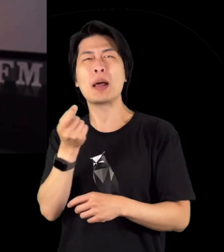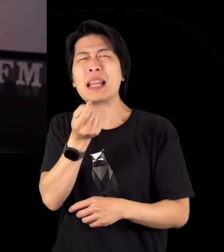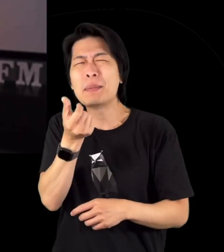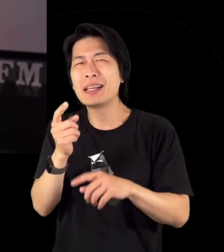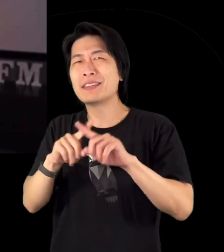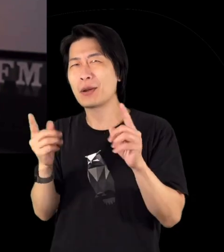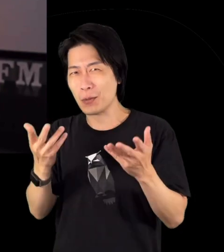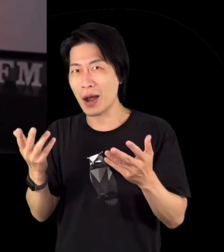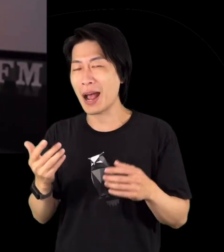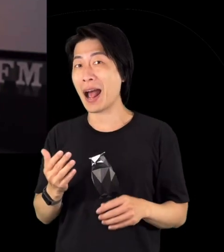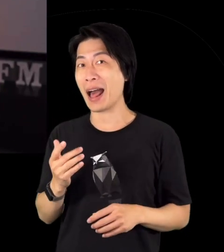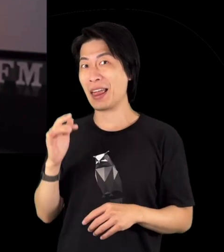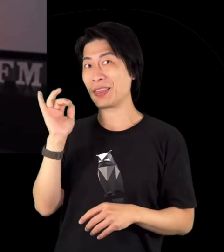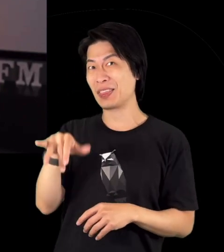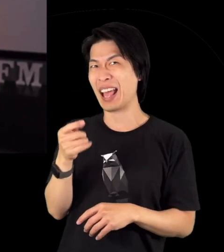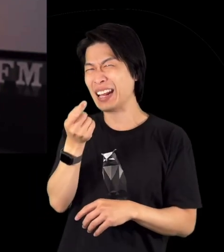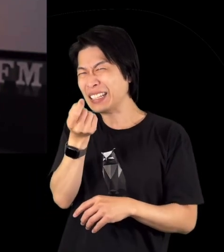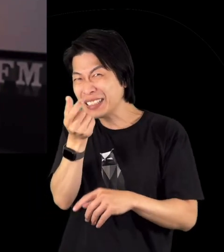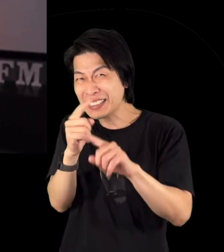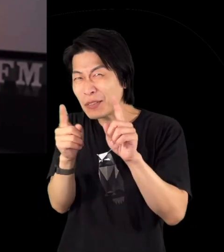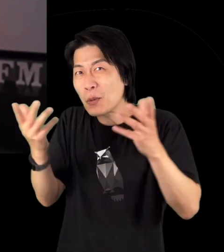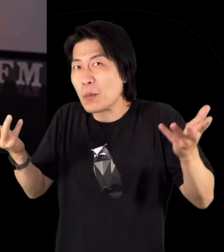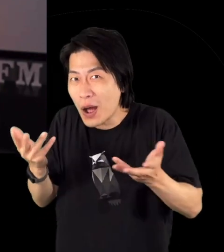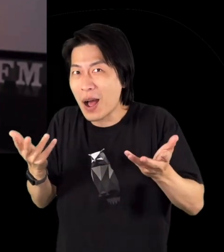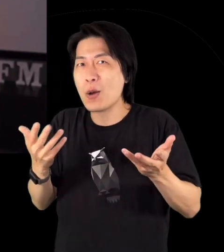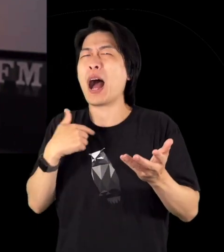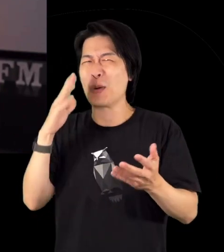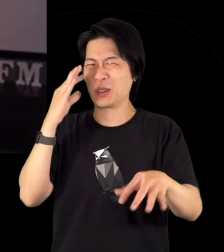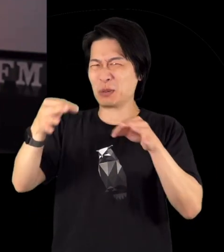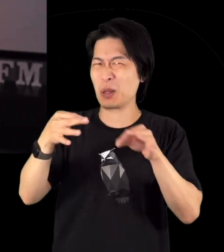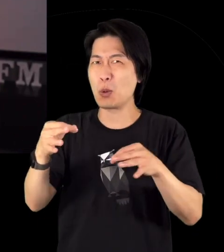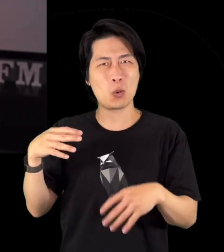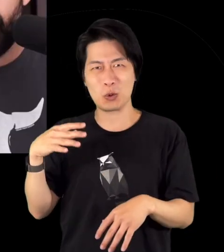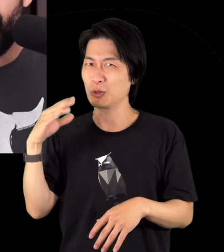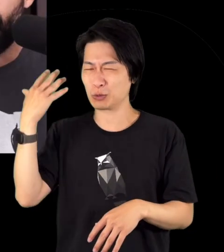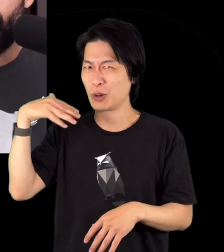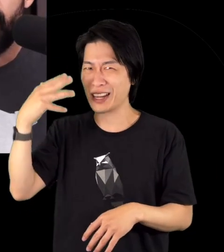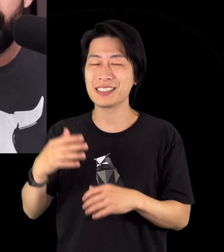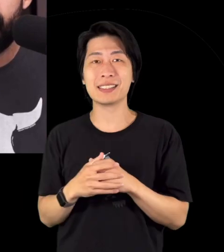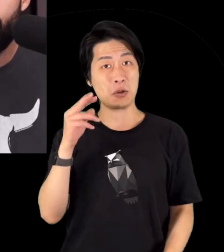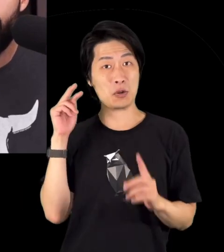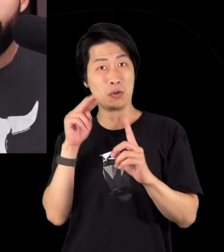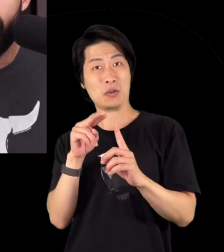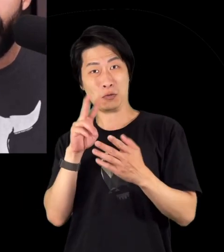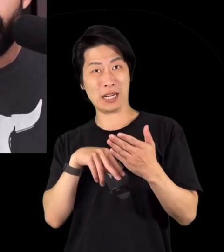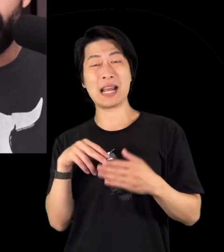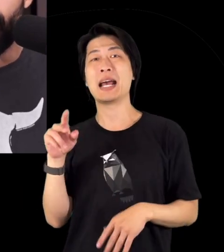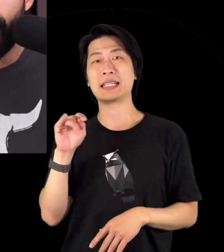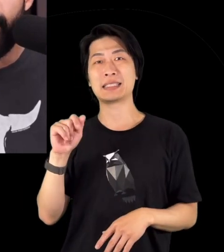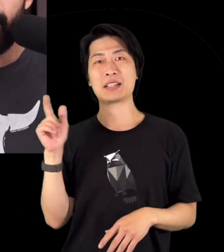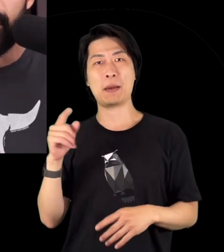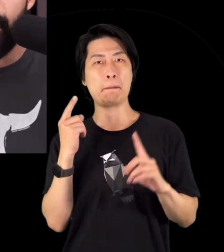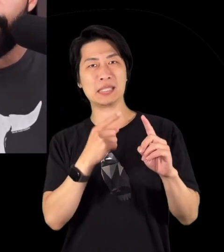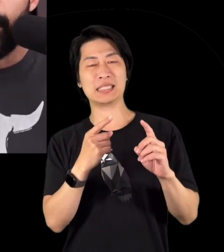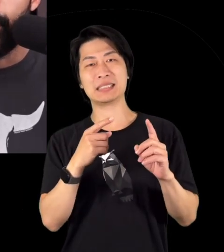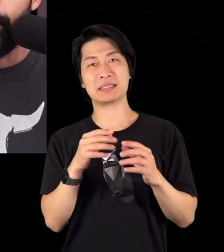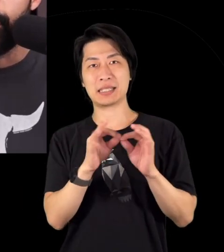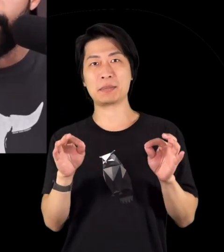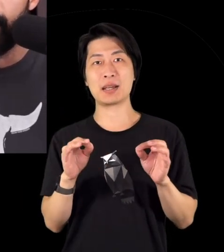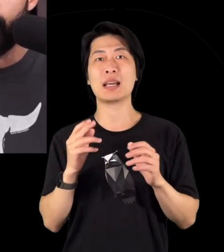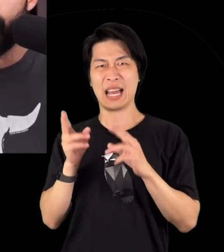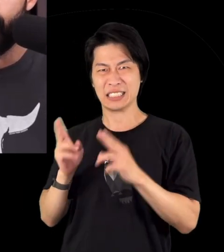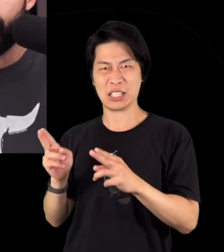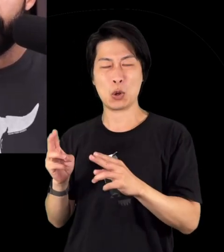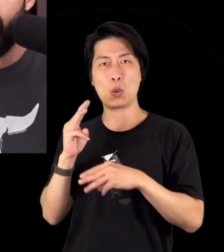a twist. And that twist is pretty wild, as you'll see by the end of this video. Now, if we read Tesla's mission statement, it reads, accelerating the